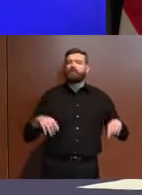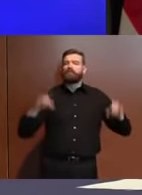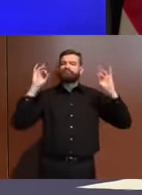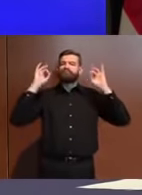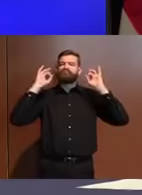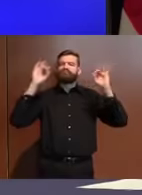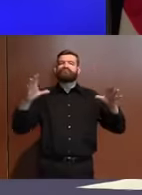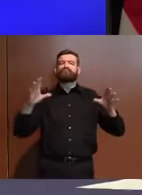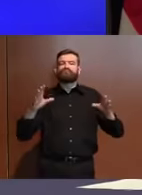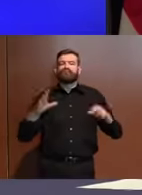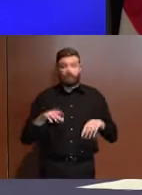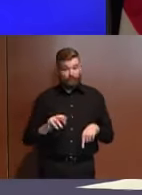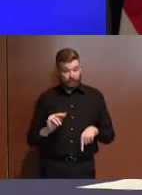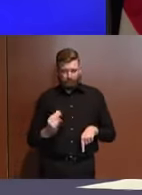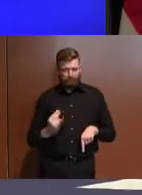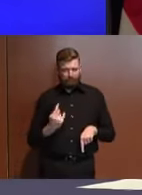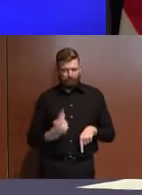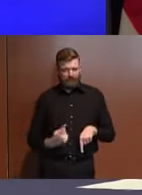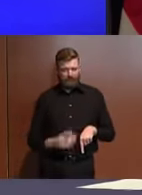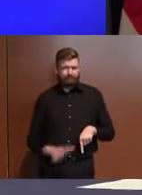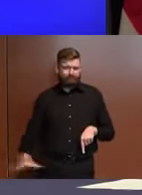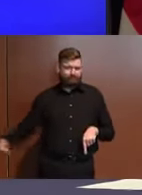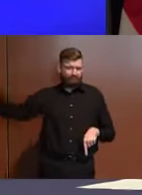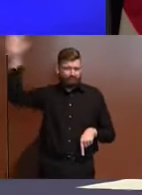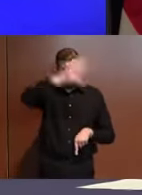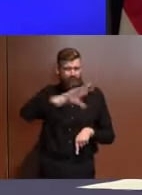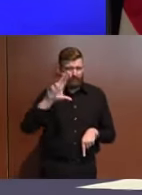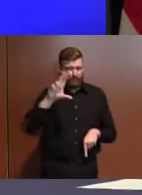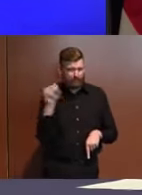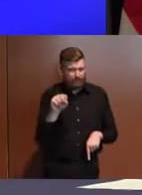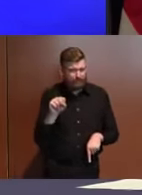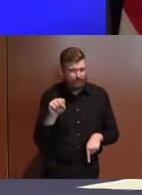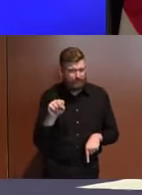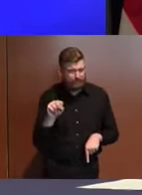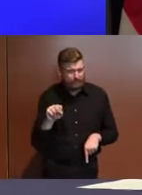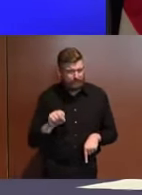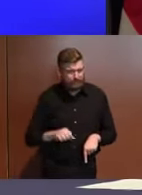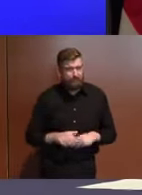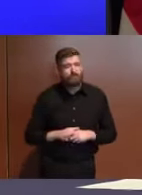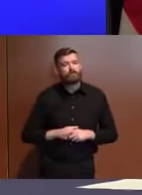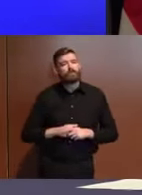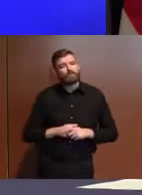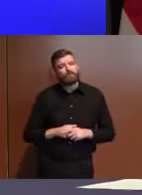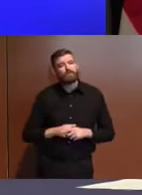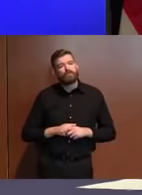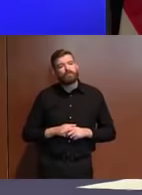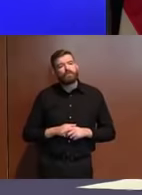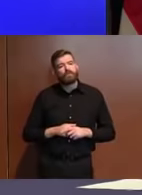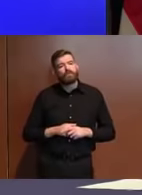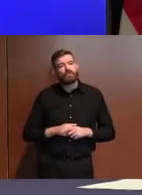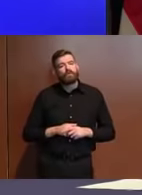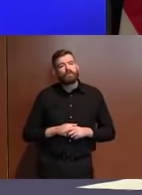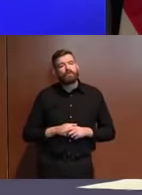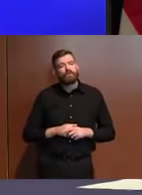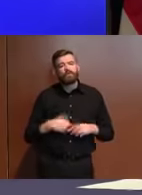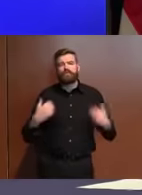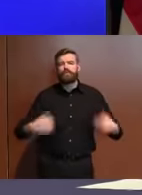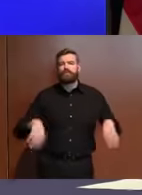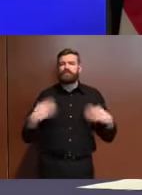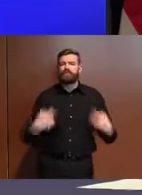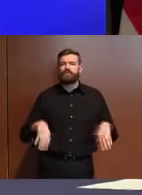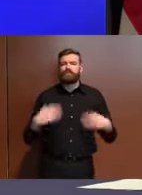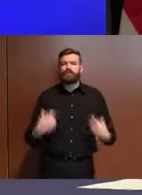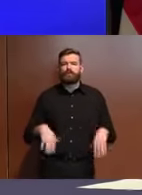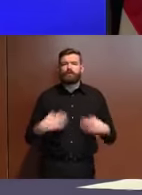nation right now. And all that goes with that, the sort of the weight that is on everyone's shoulders, that knot in